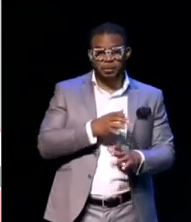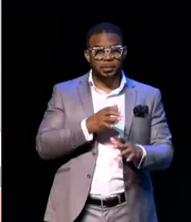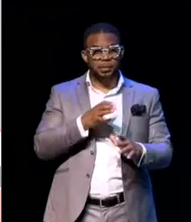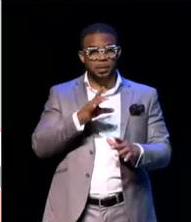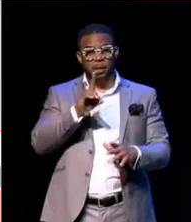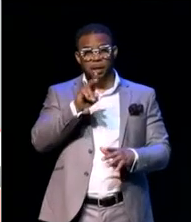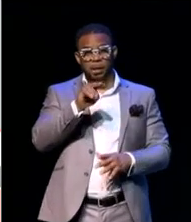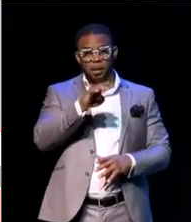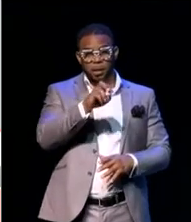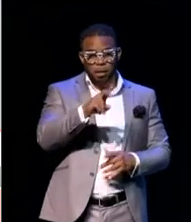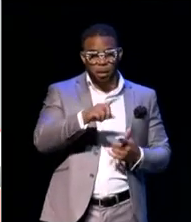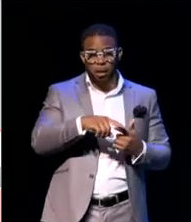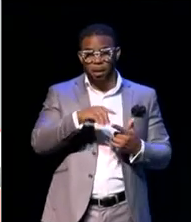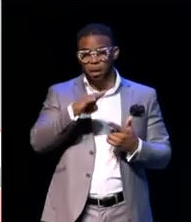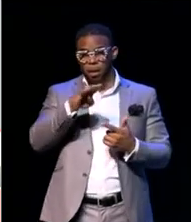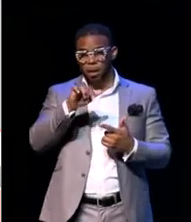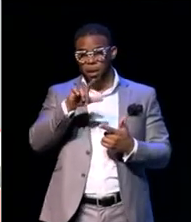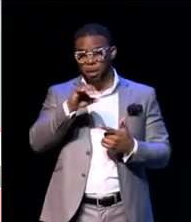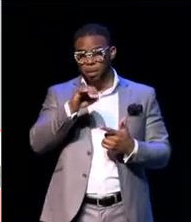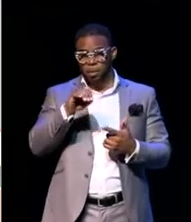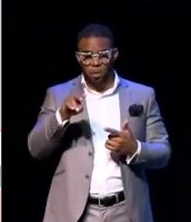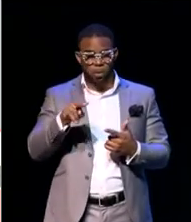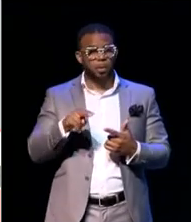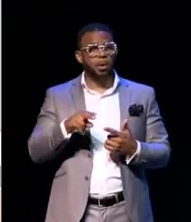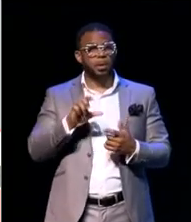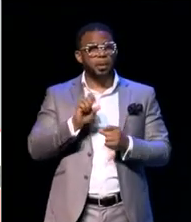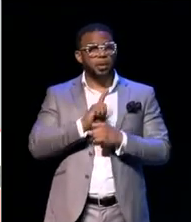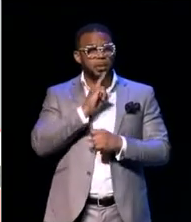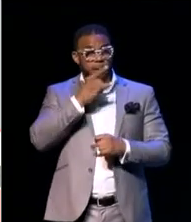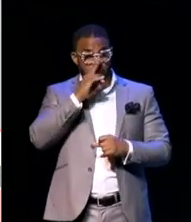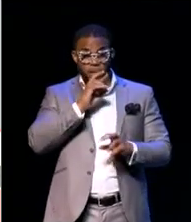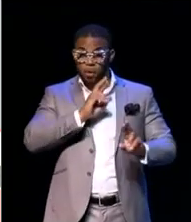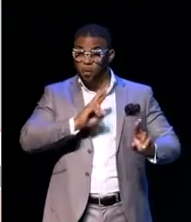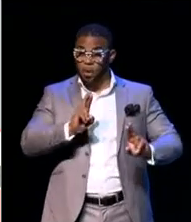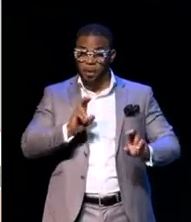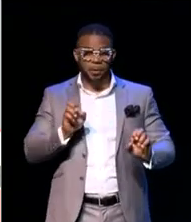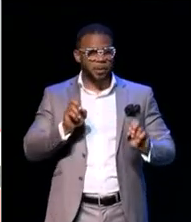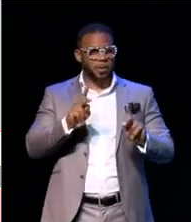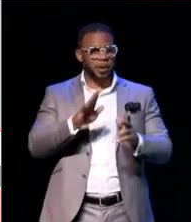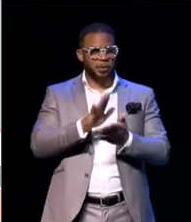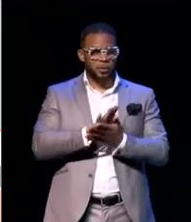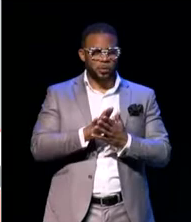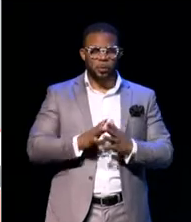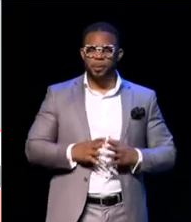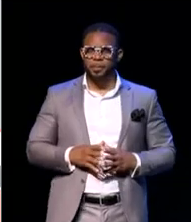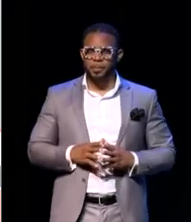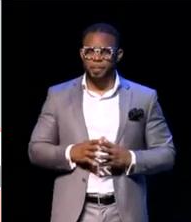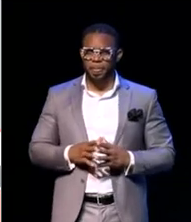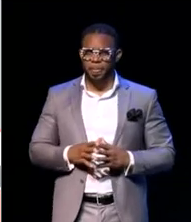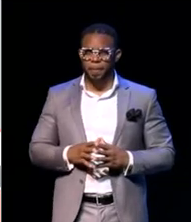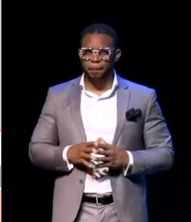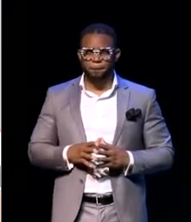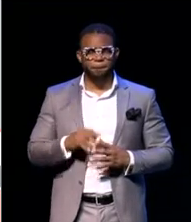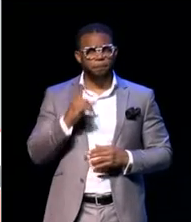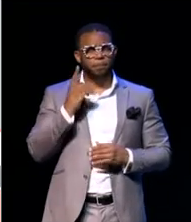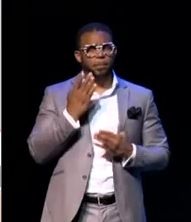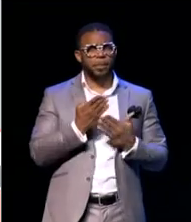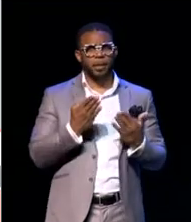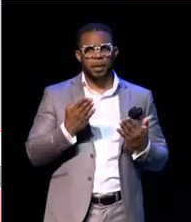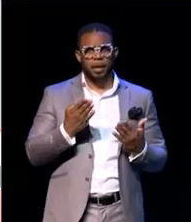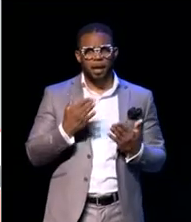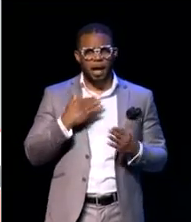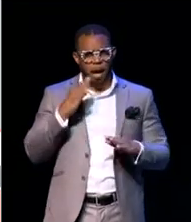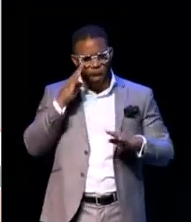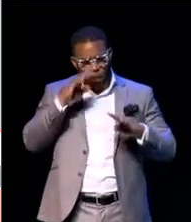at Dunbar and Ballou to make sure that the kids are ready to go back to school. The one thing